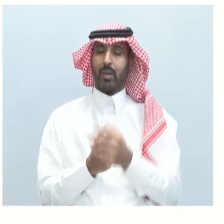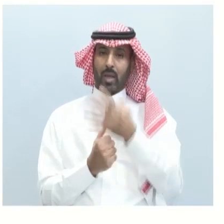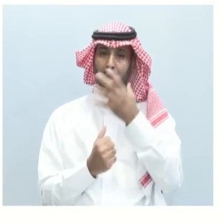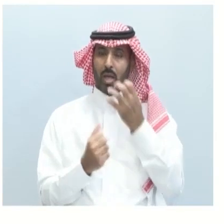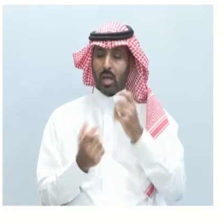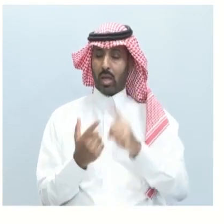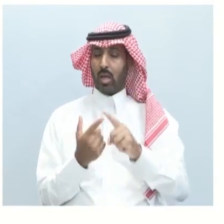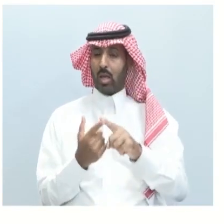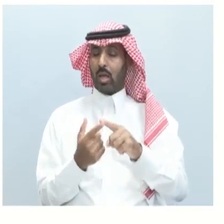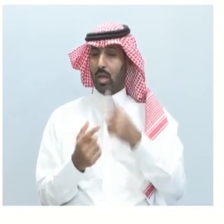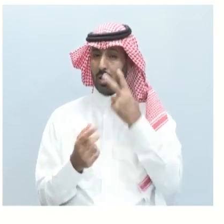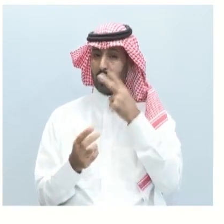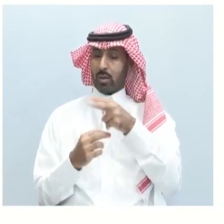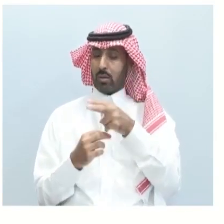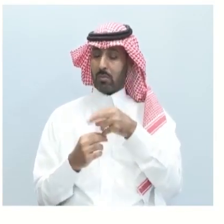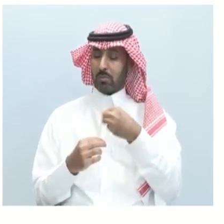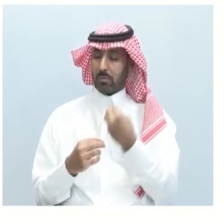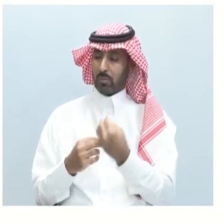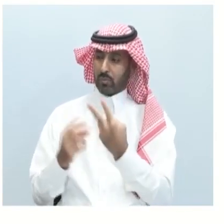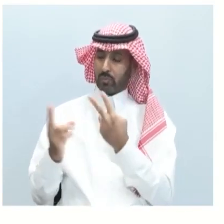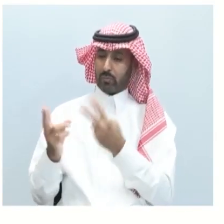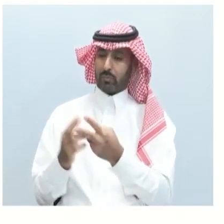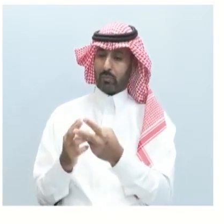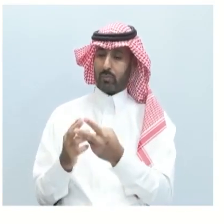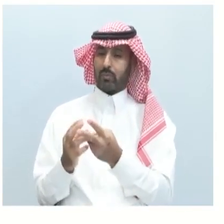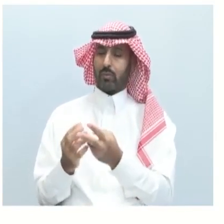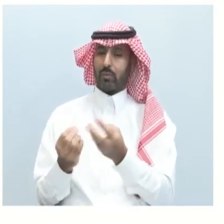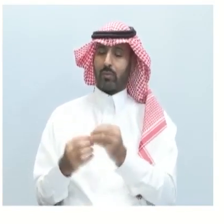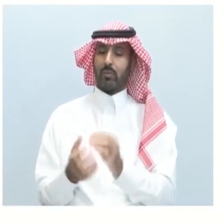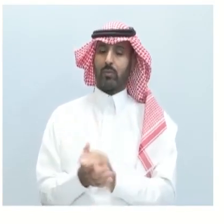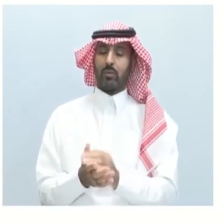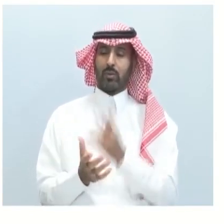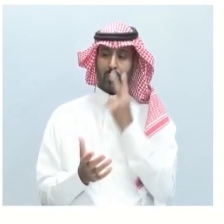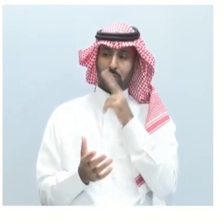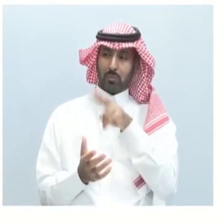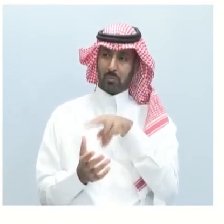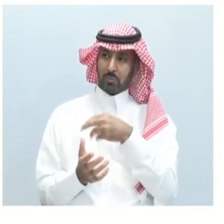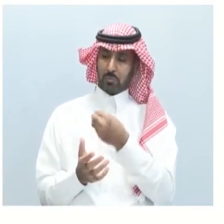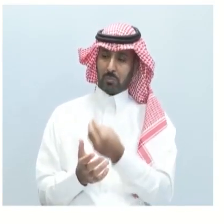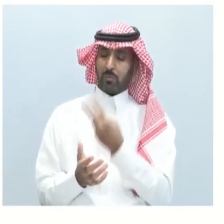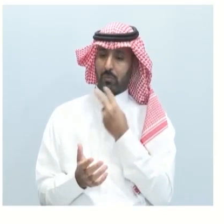Attractive is one synonym for pretty. Another is good looking.